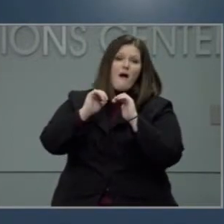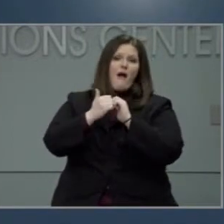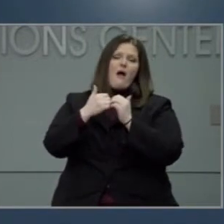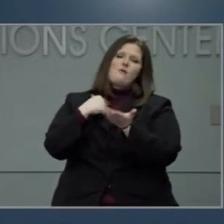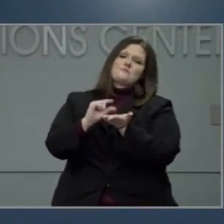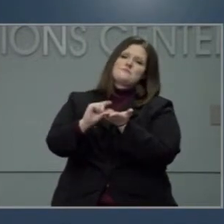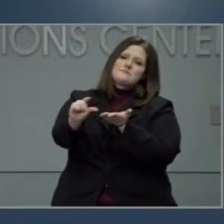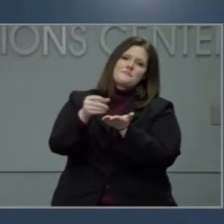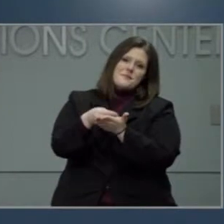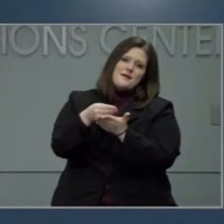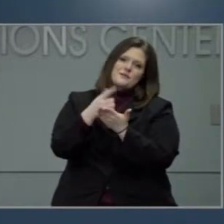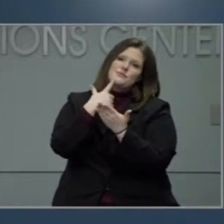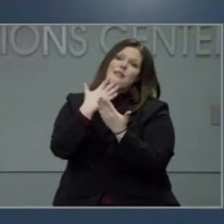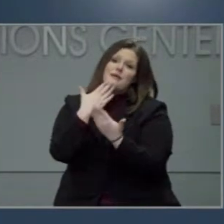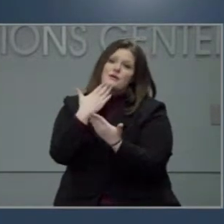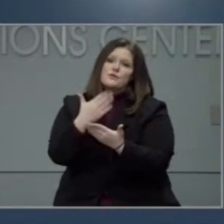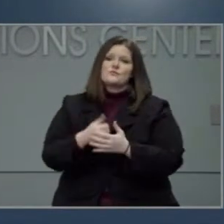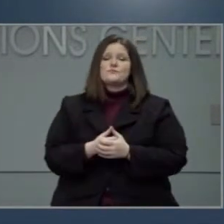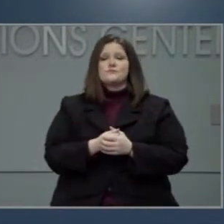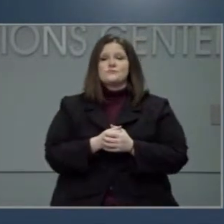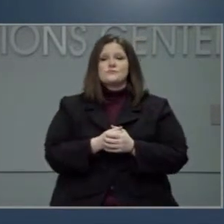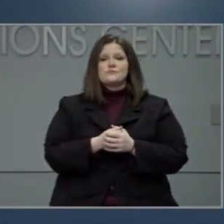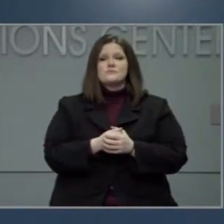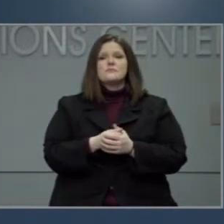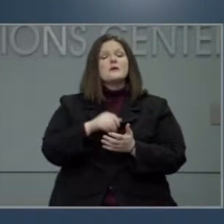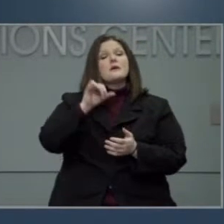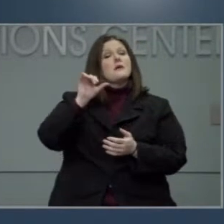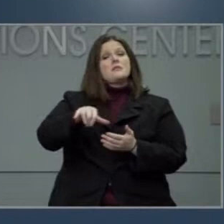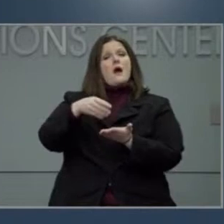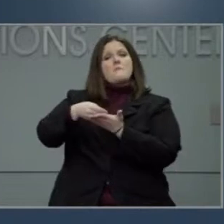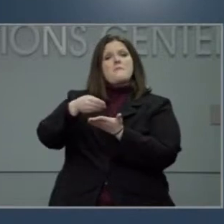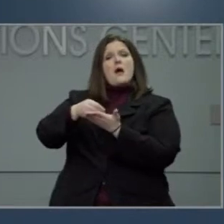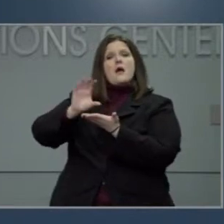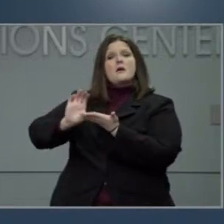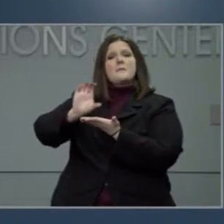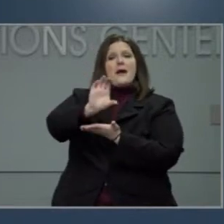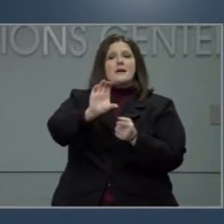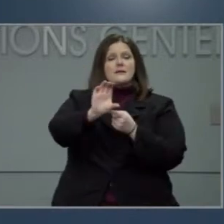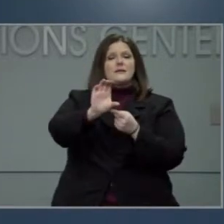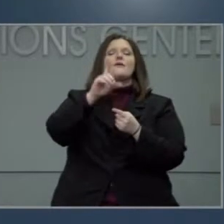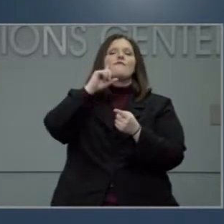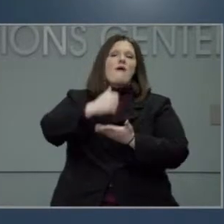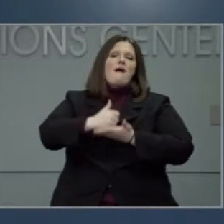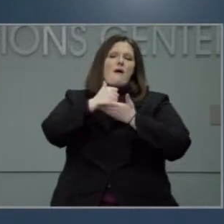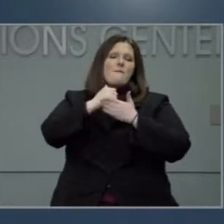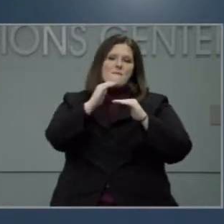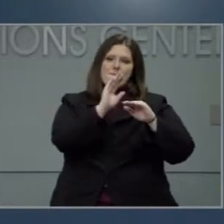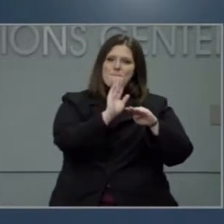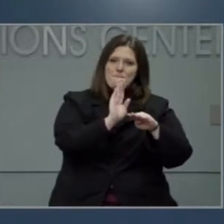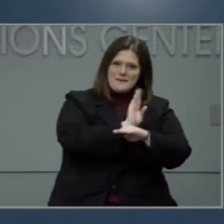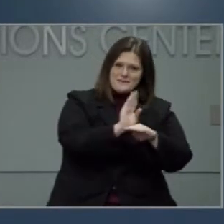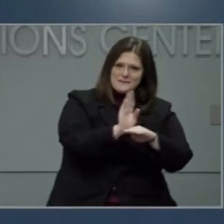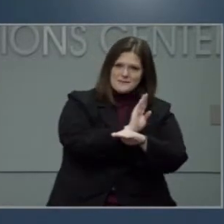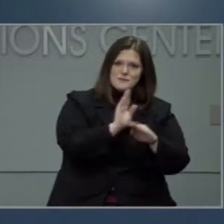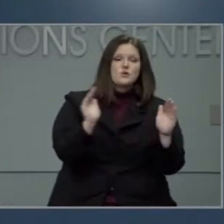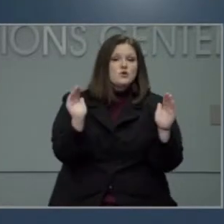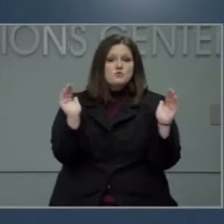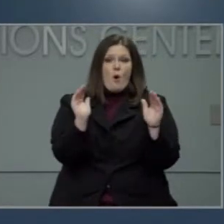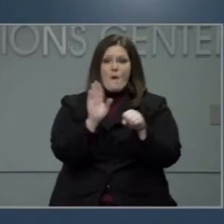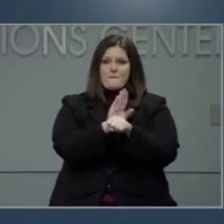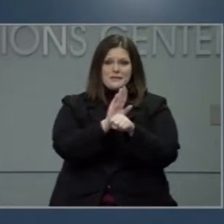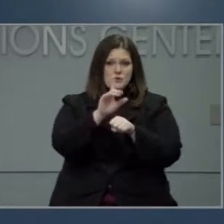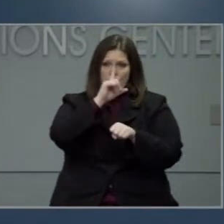provides assistance to help rebuild and strengthen our people and economy. For small businesses, it includes $11